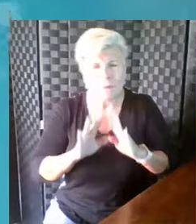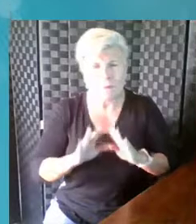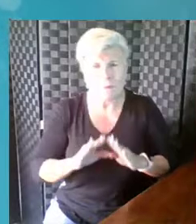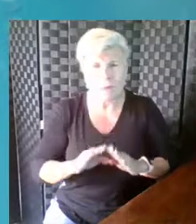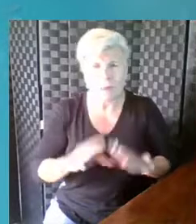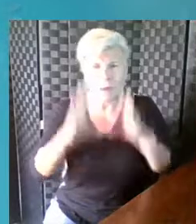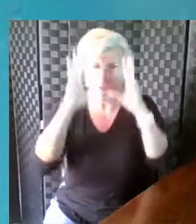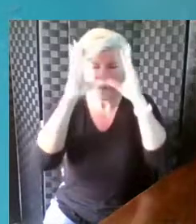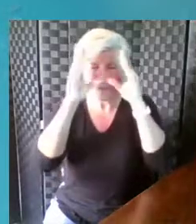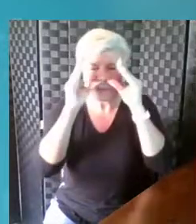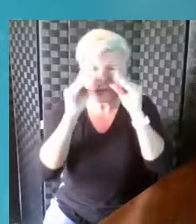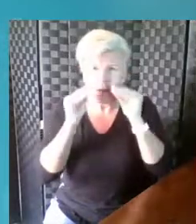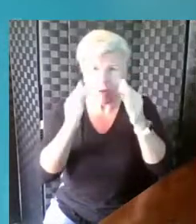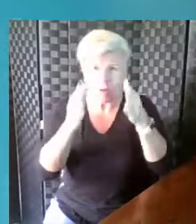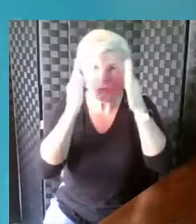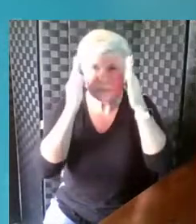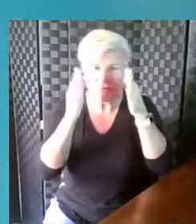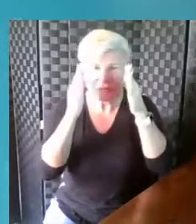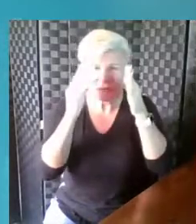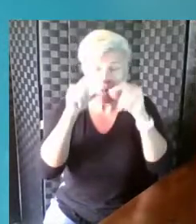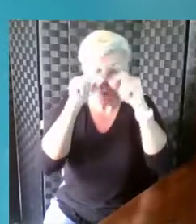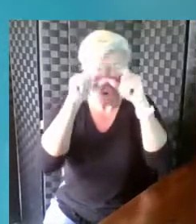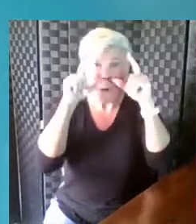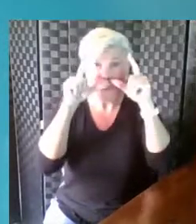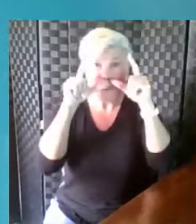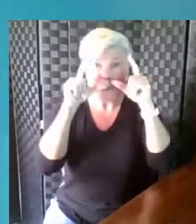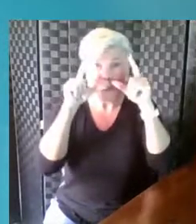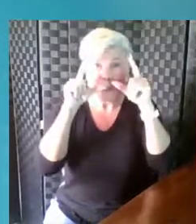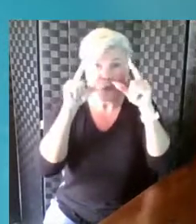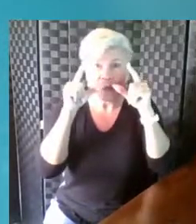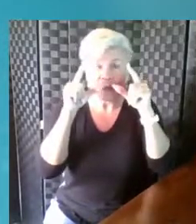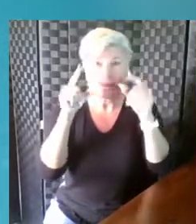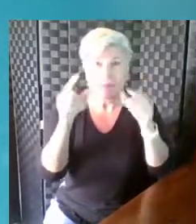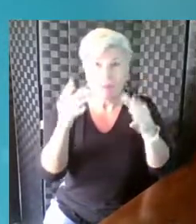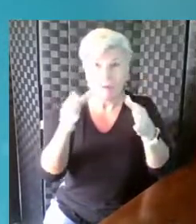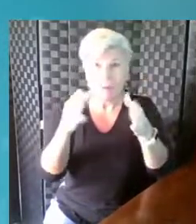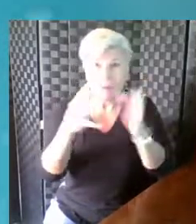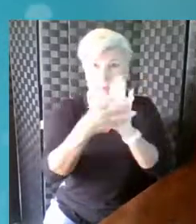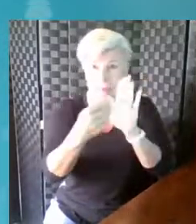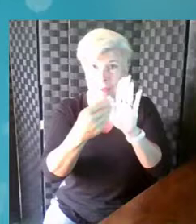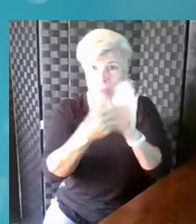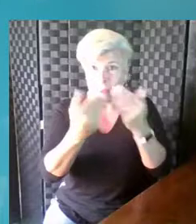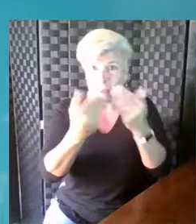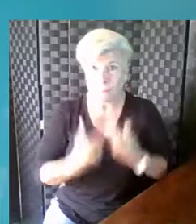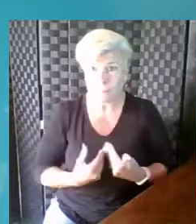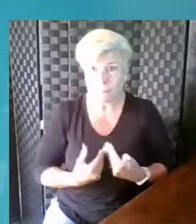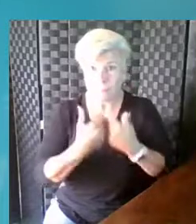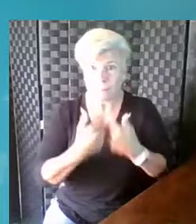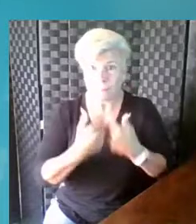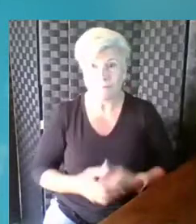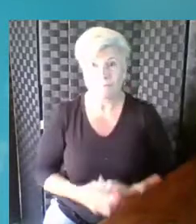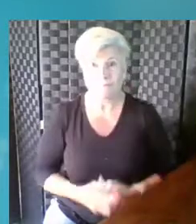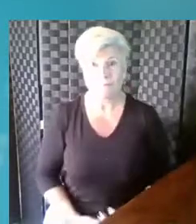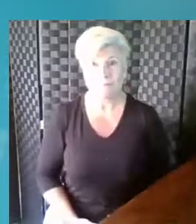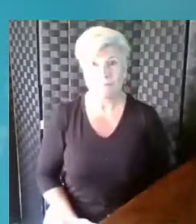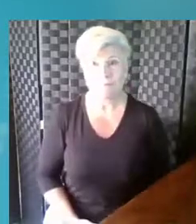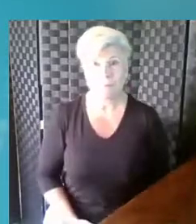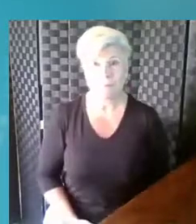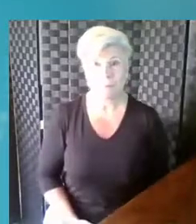listen, and follow along. Or keep your eyes open and follow along that way. It's up to you.